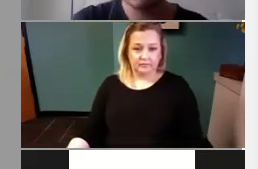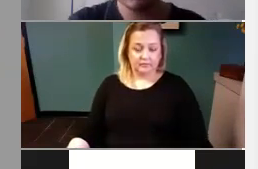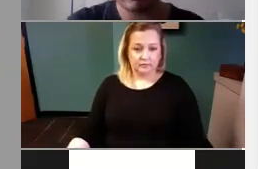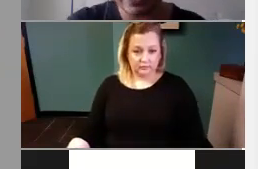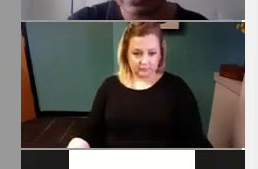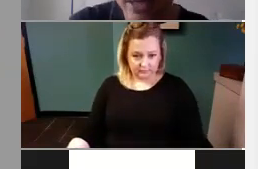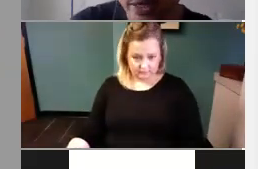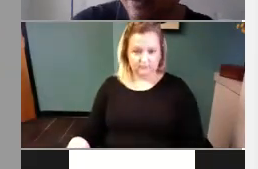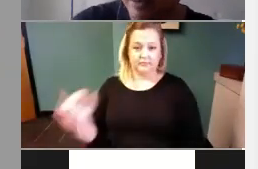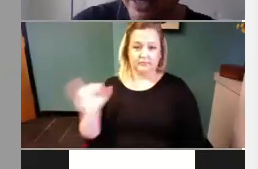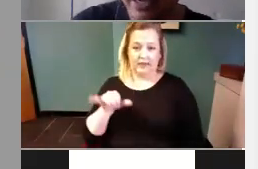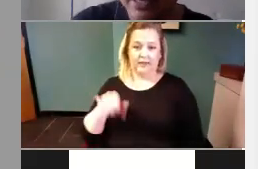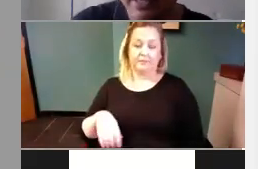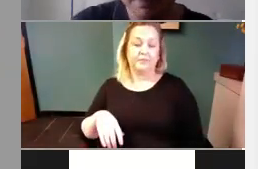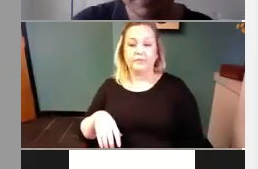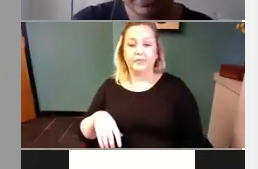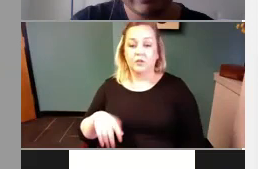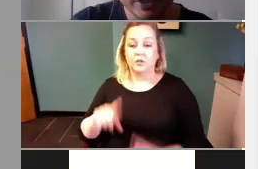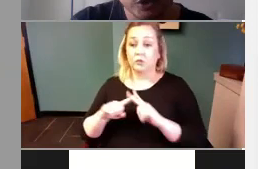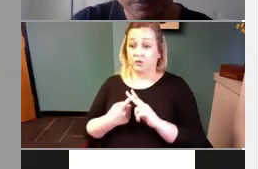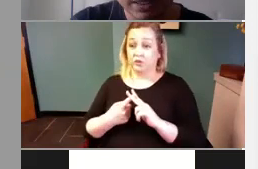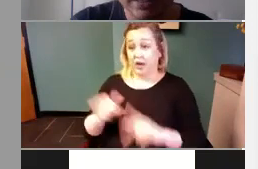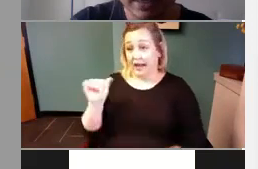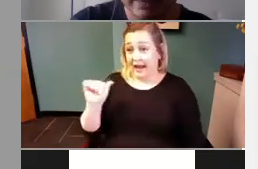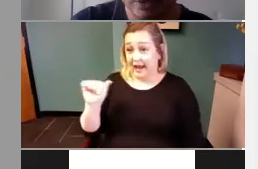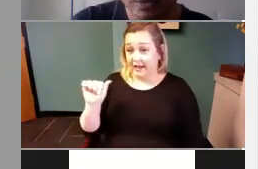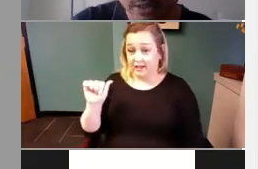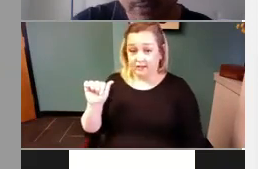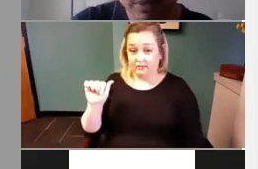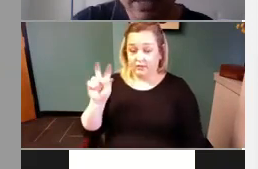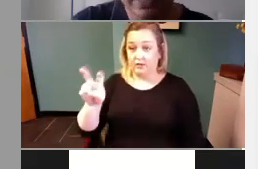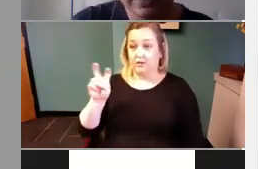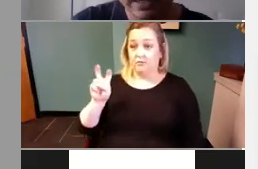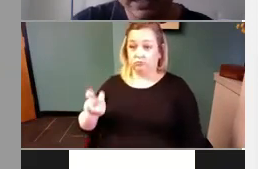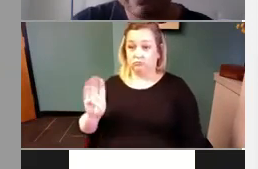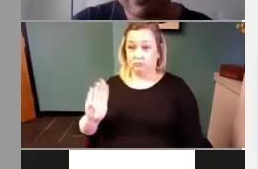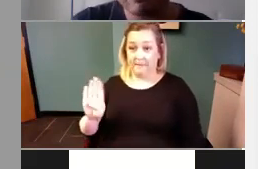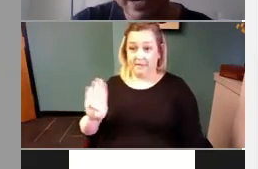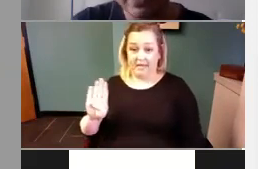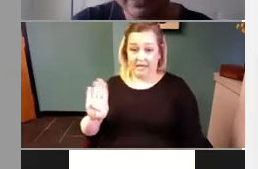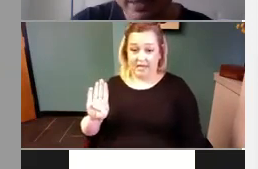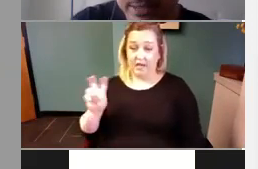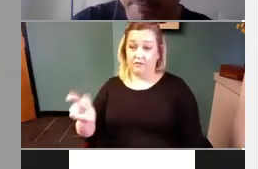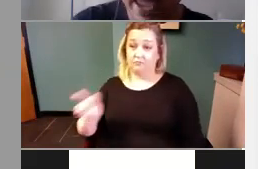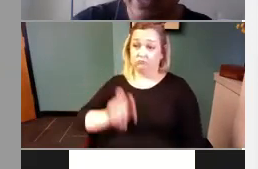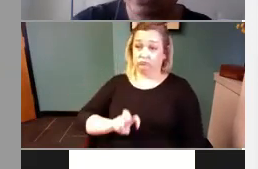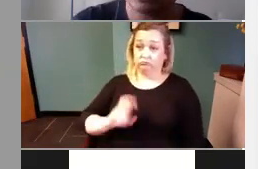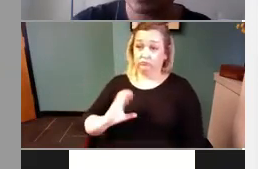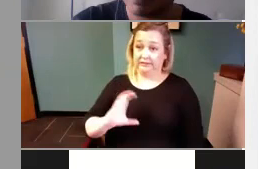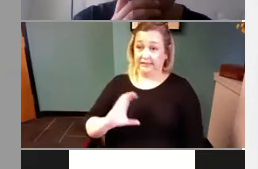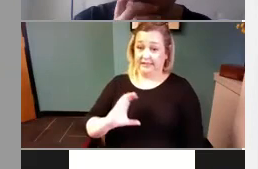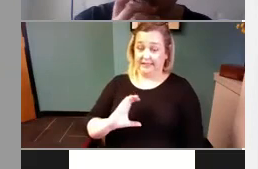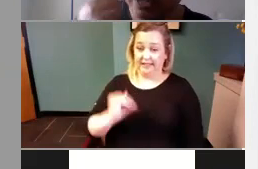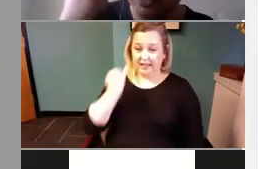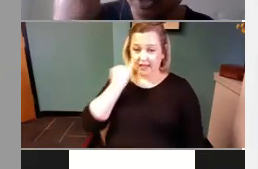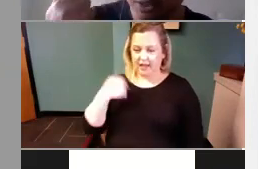Yes, so I started off from A, let's say, I went to B, and then I went to C. And then if I find that there is a backage into